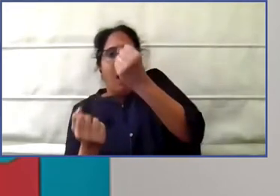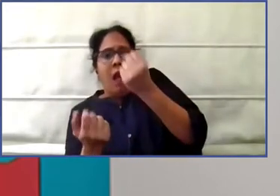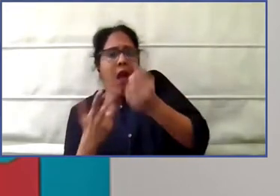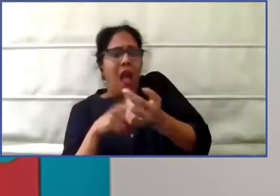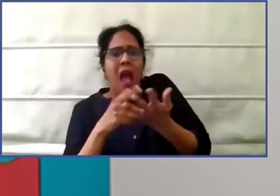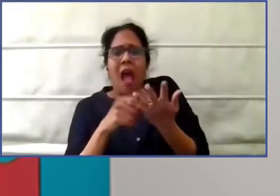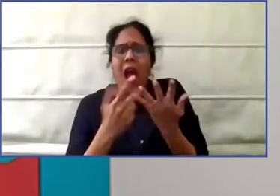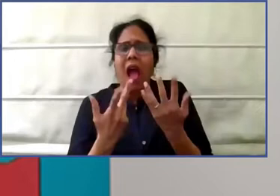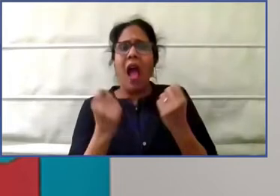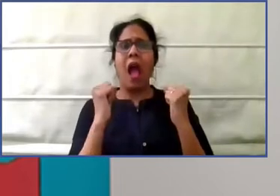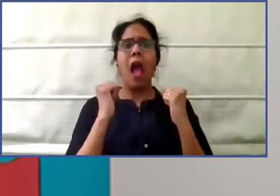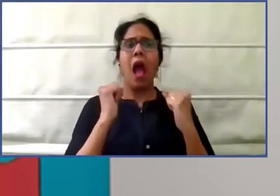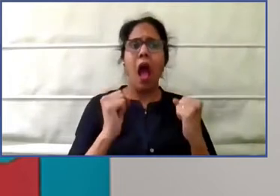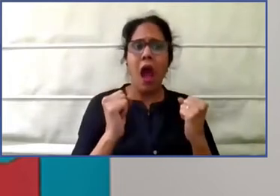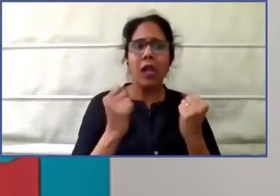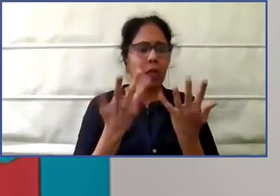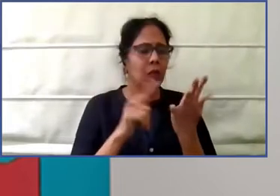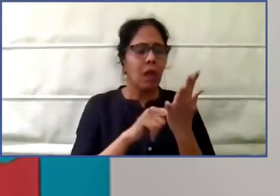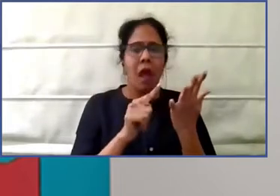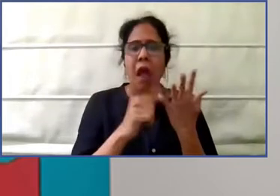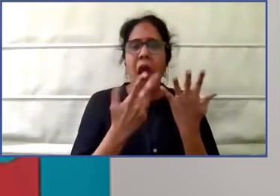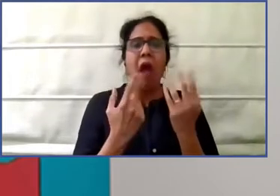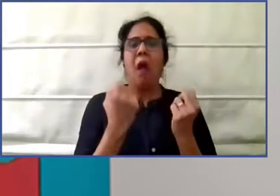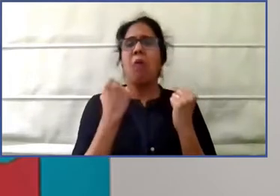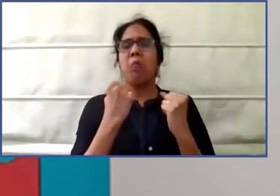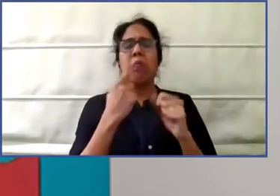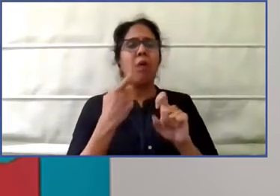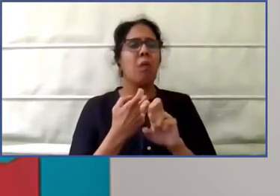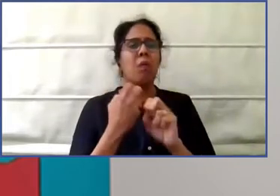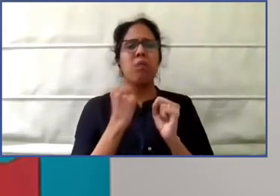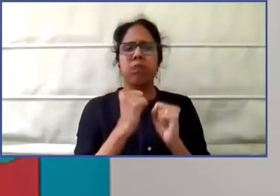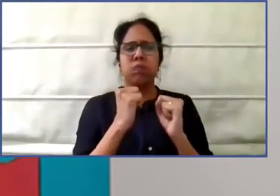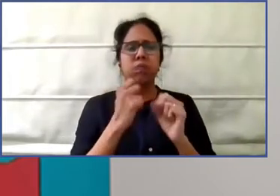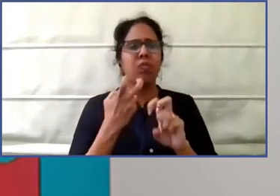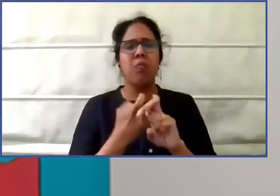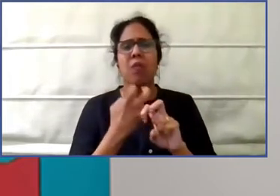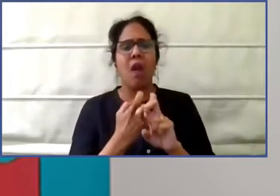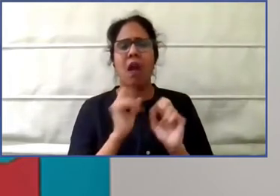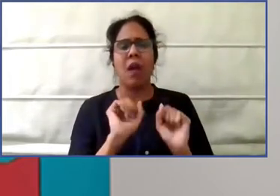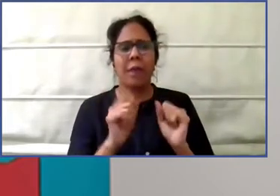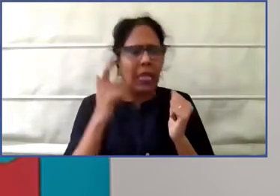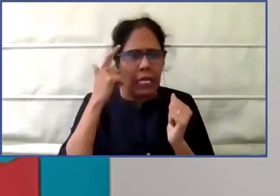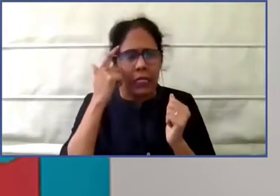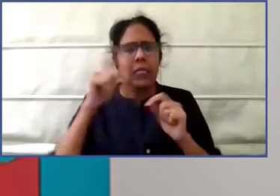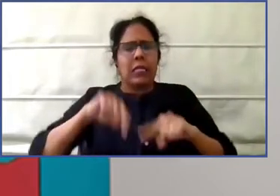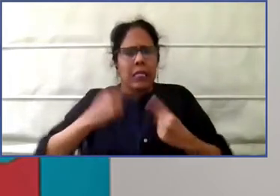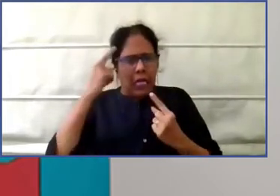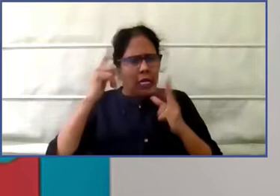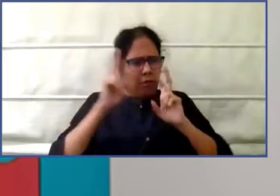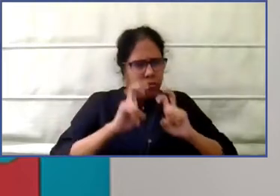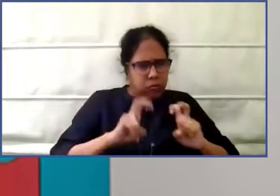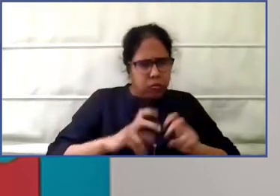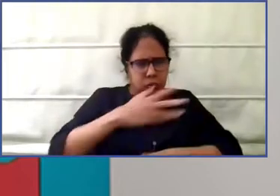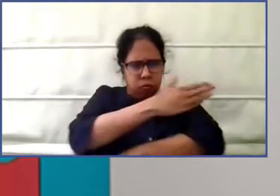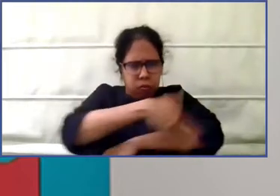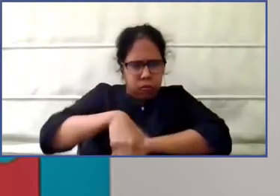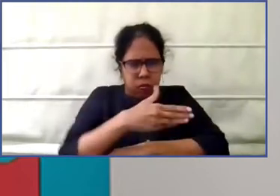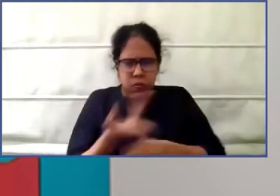non-performing assets like my palm and fingers. I got involved in researching and designing the adaptation for my